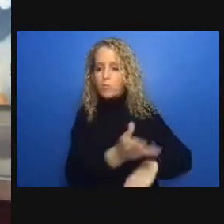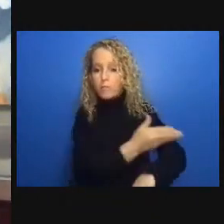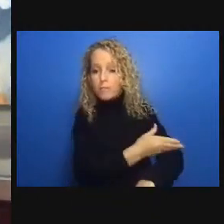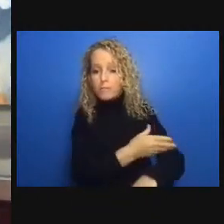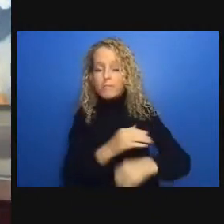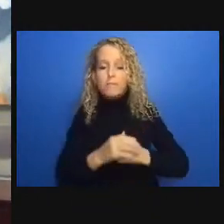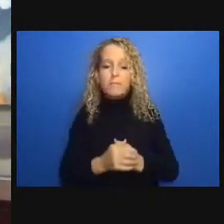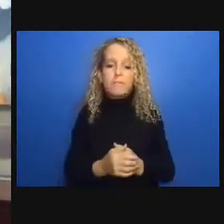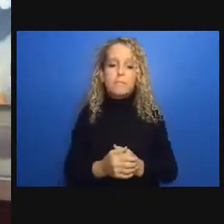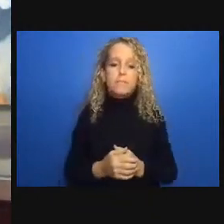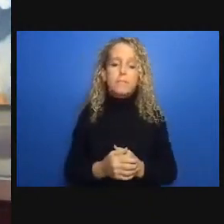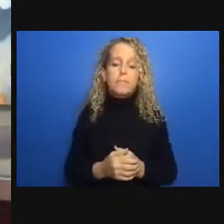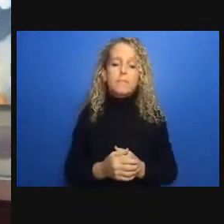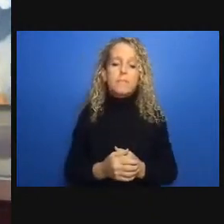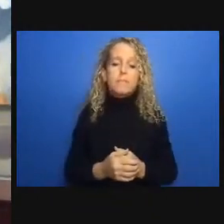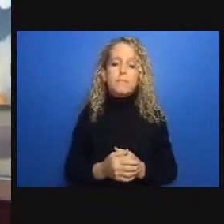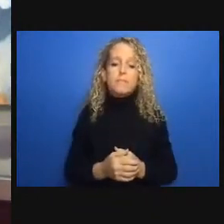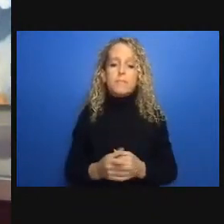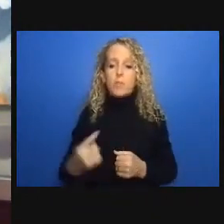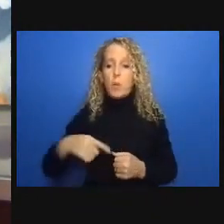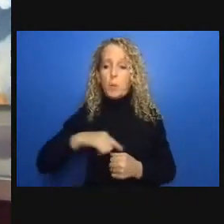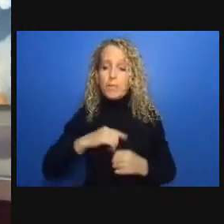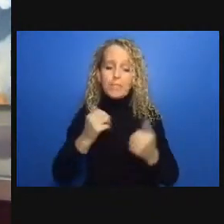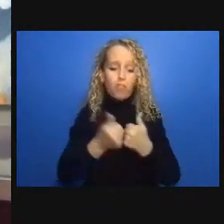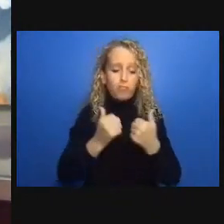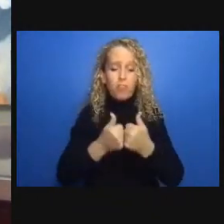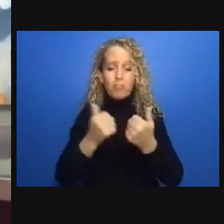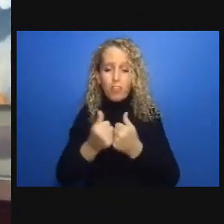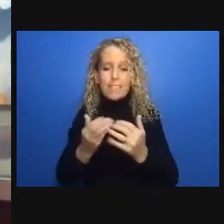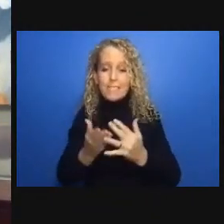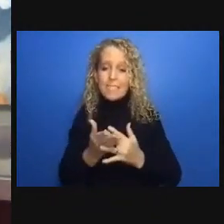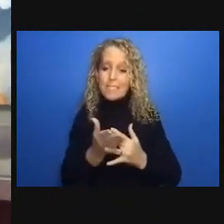the challenges, the other aspect that we saw was that